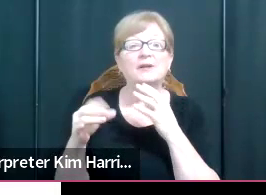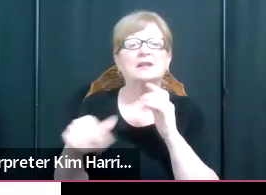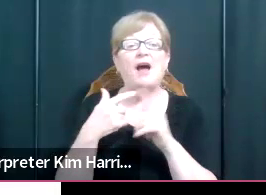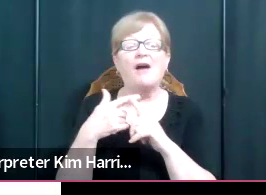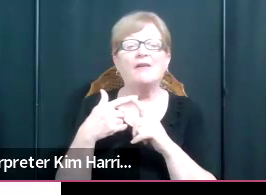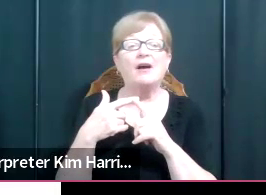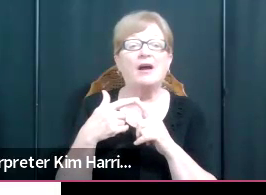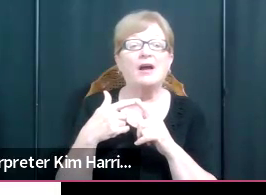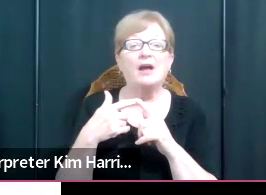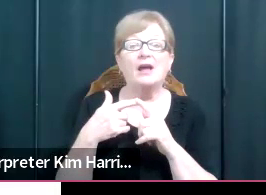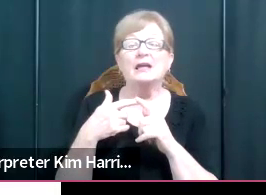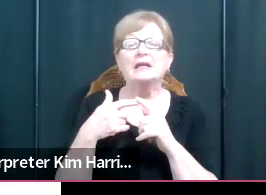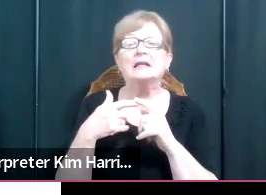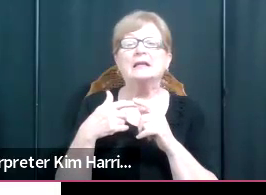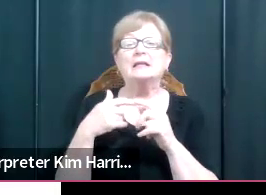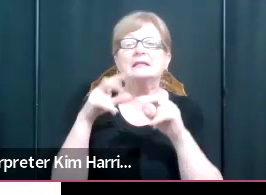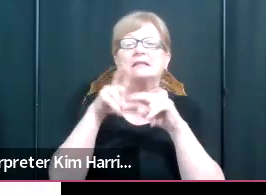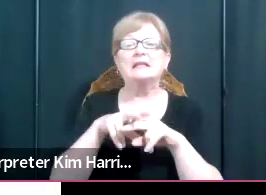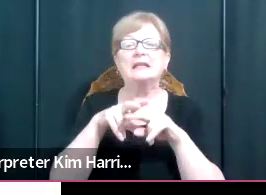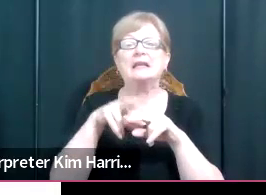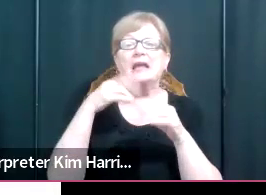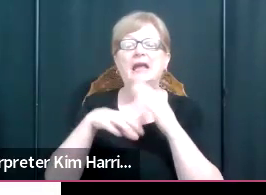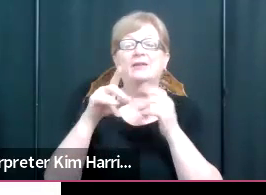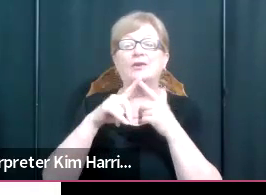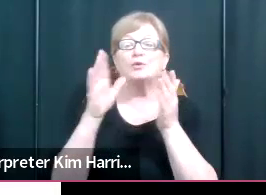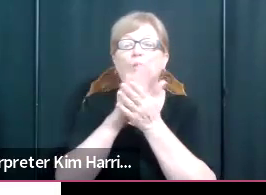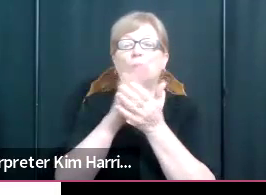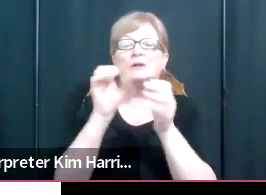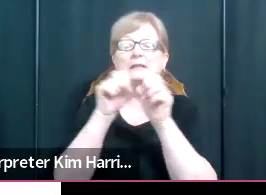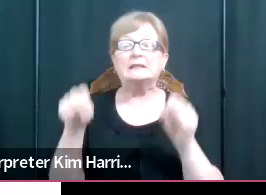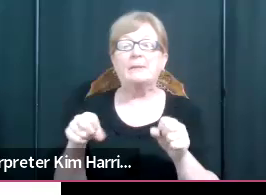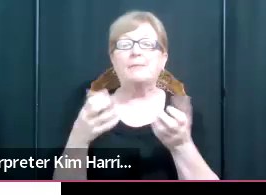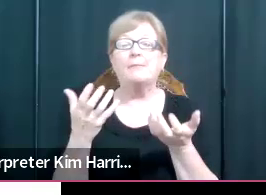have for school systems. We work in the school systems.